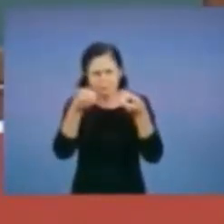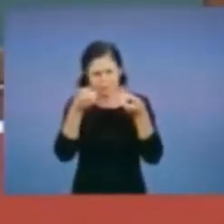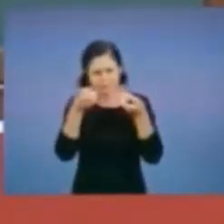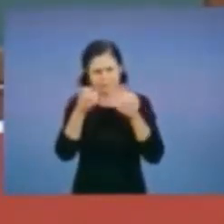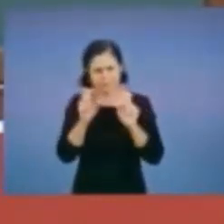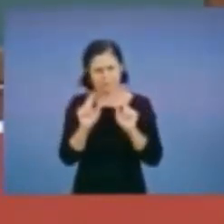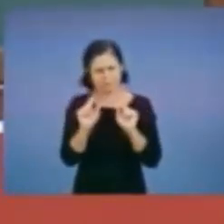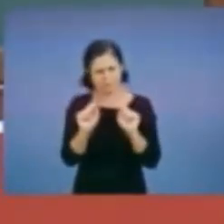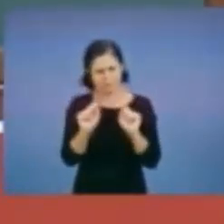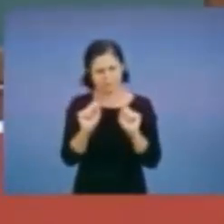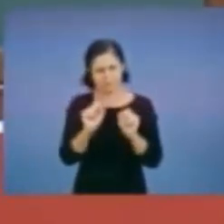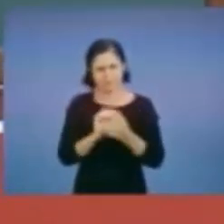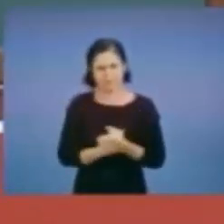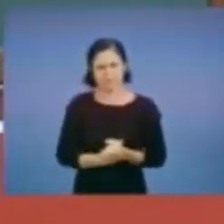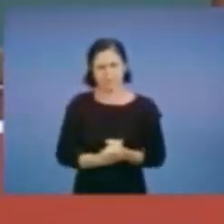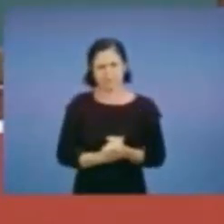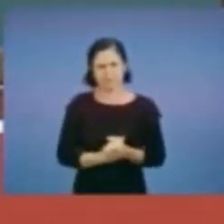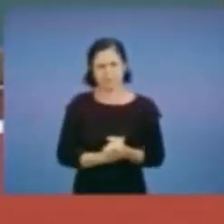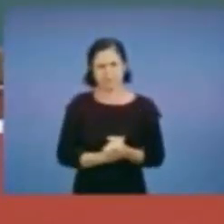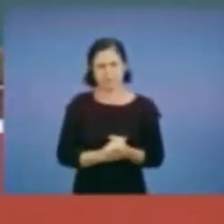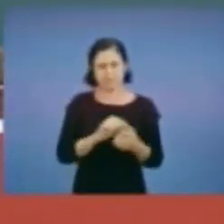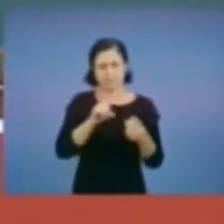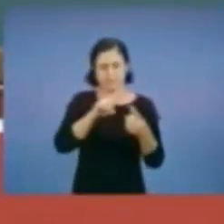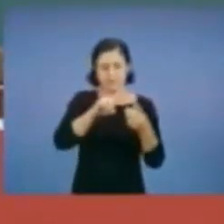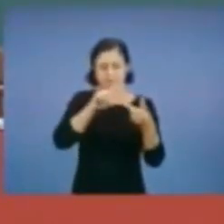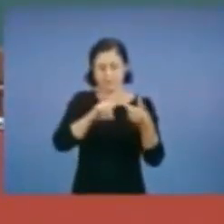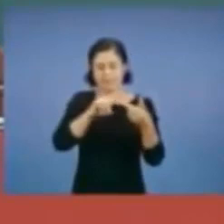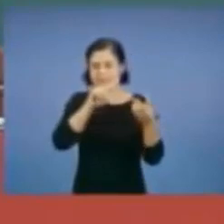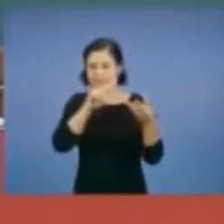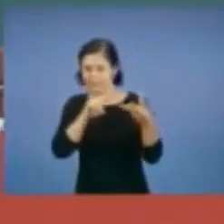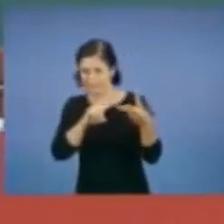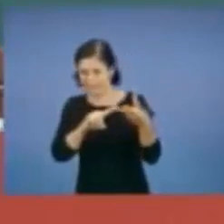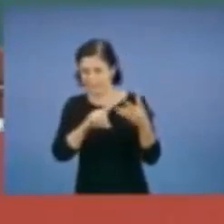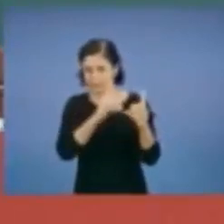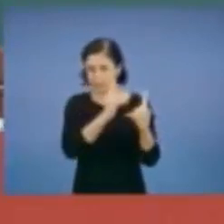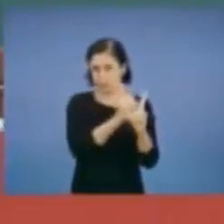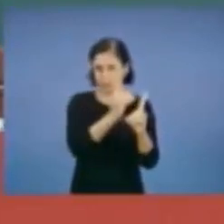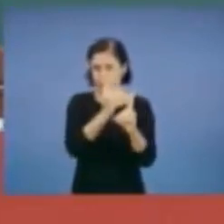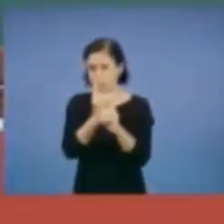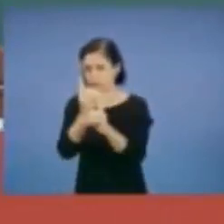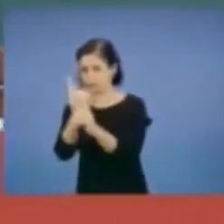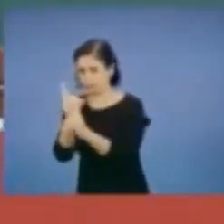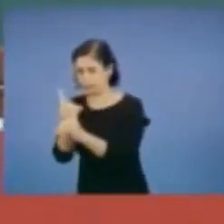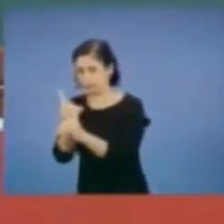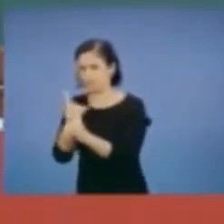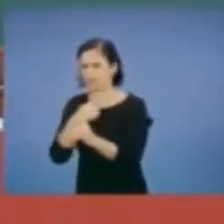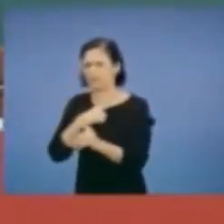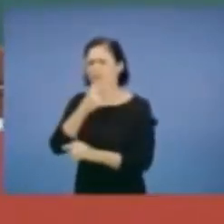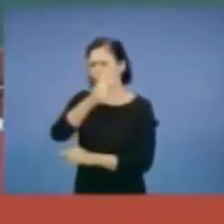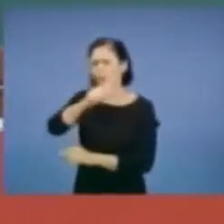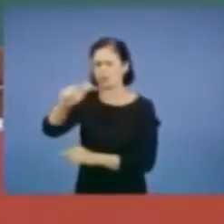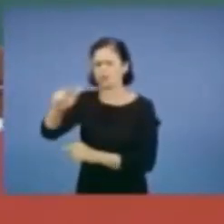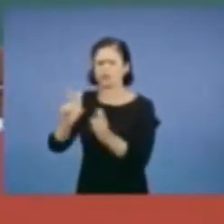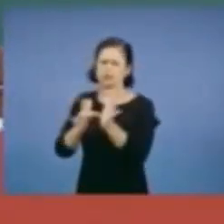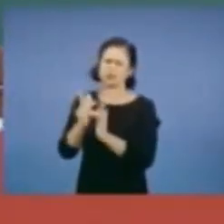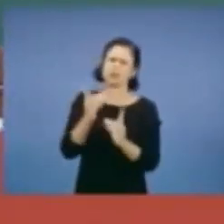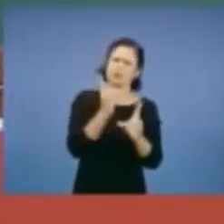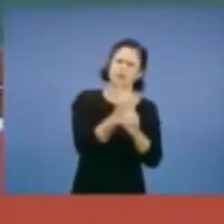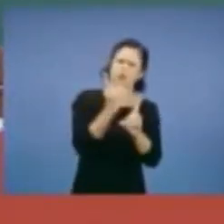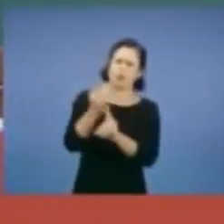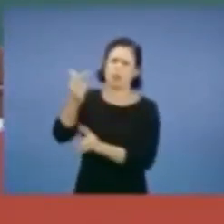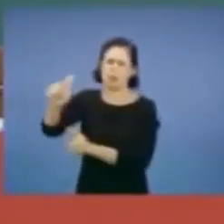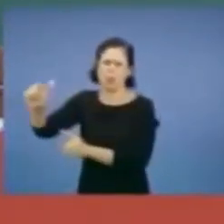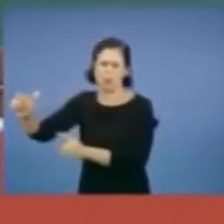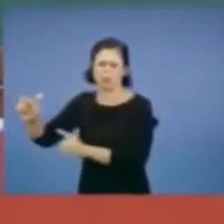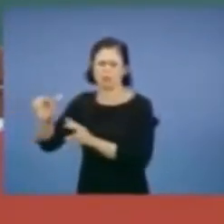My brethren, you observe that in the first meetings that happened in a sequence, there were others that